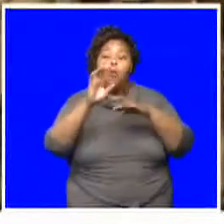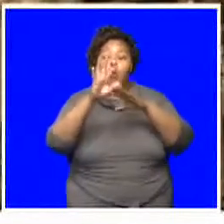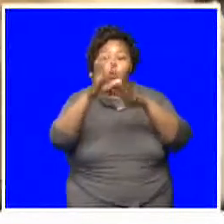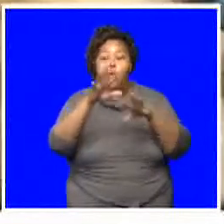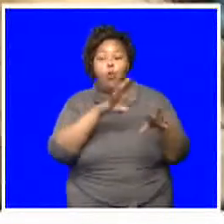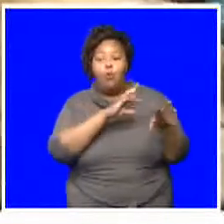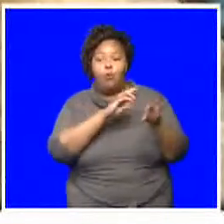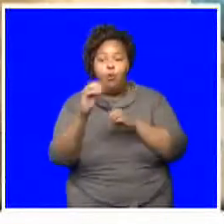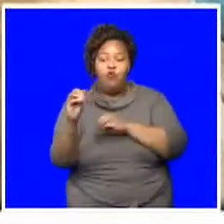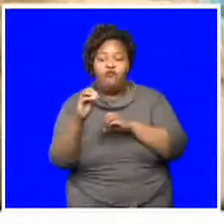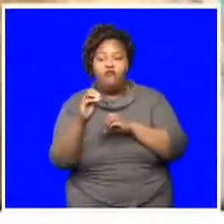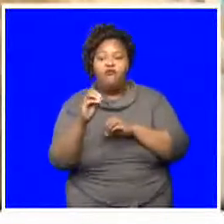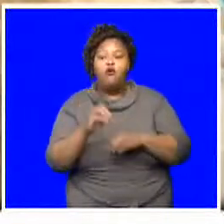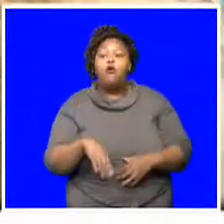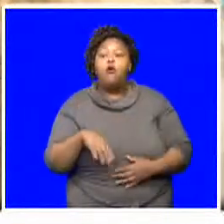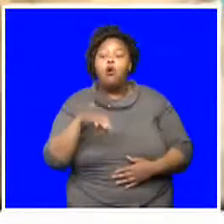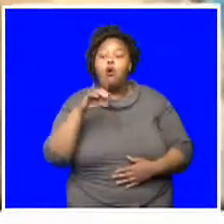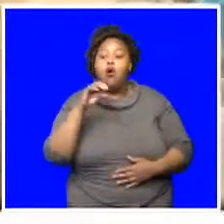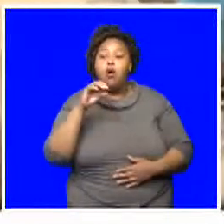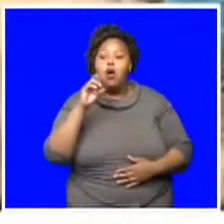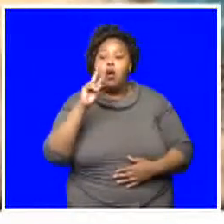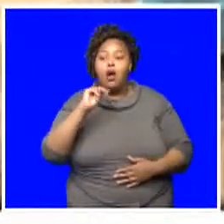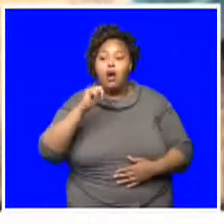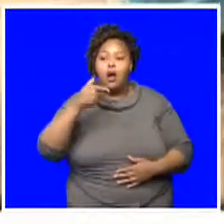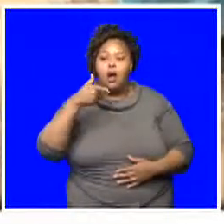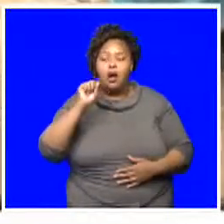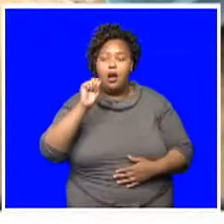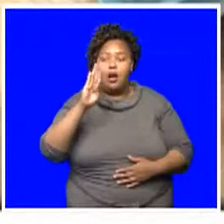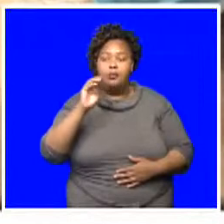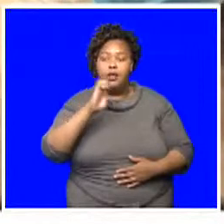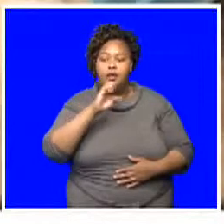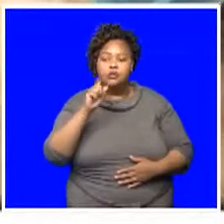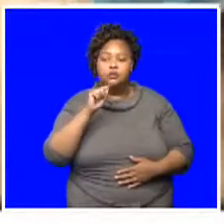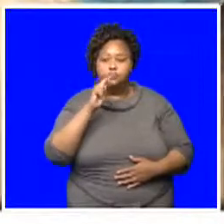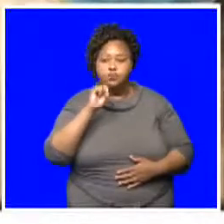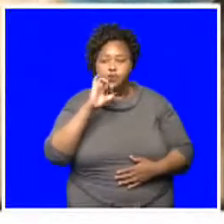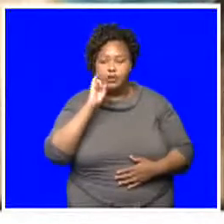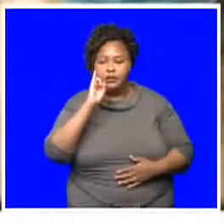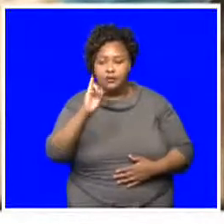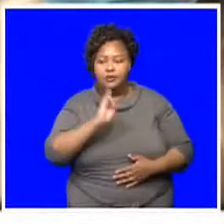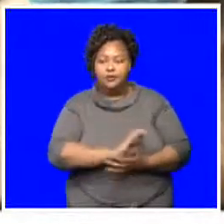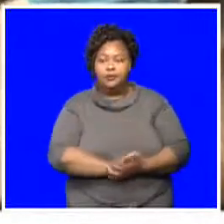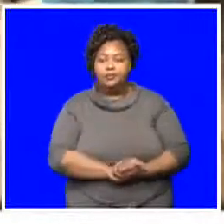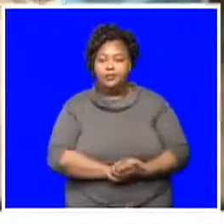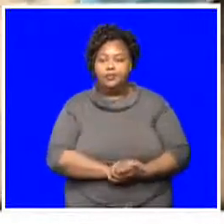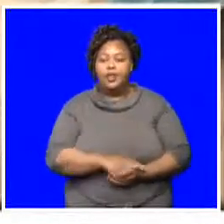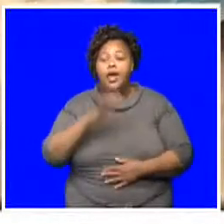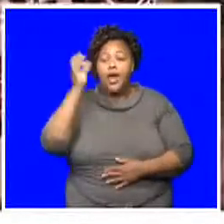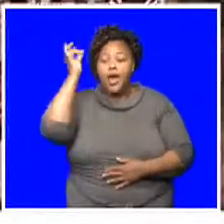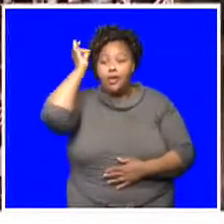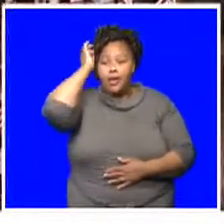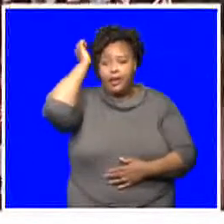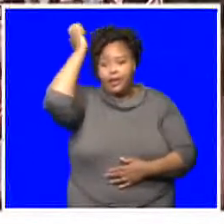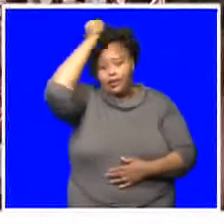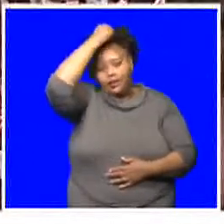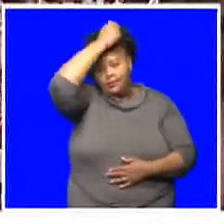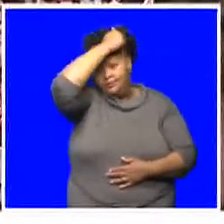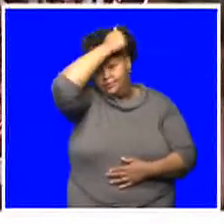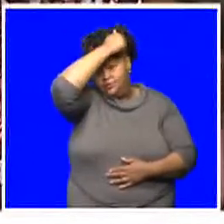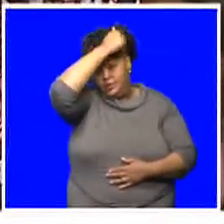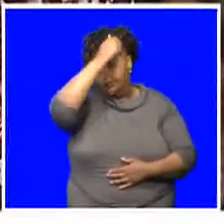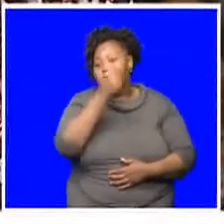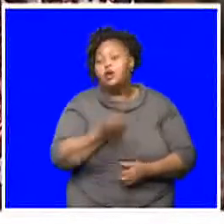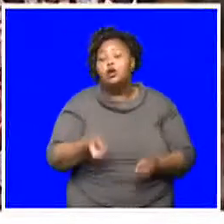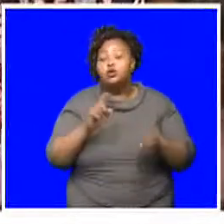The arrival of His Majesty the King at the royal residence arena marked the beginning of colorful dancing.